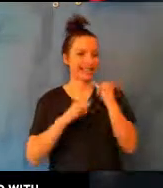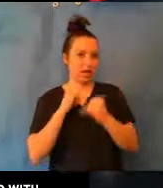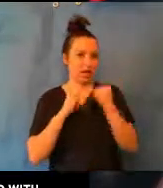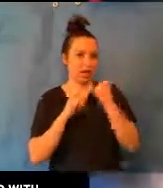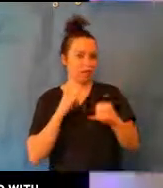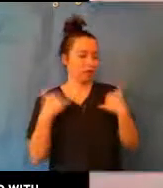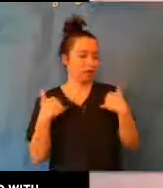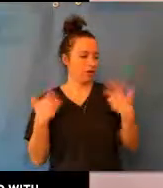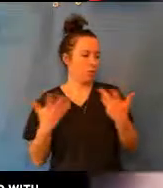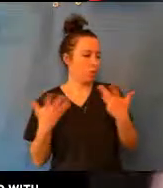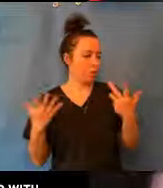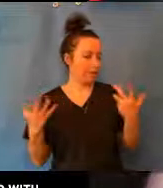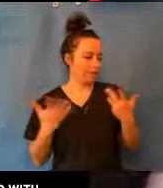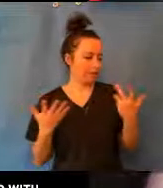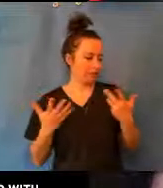one.